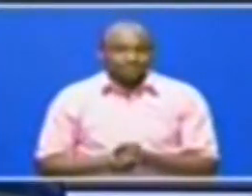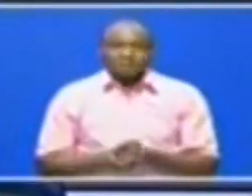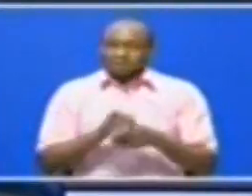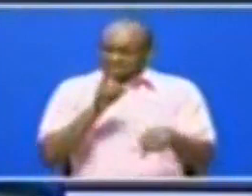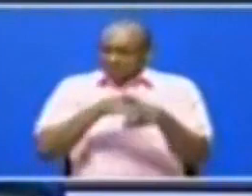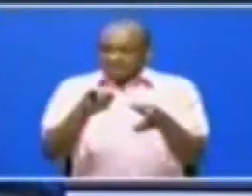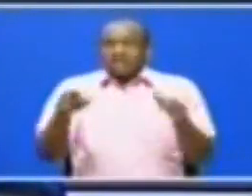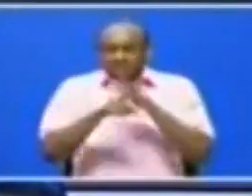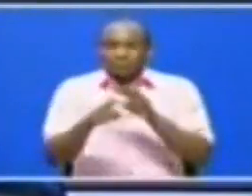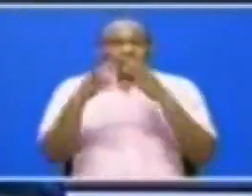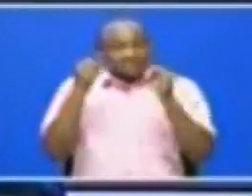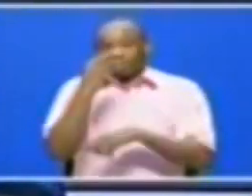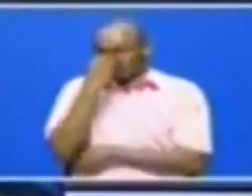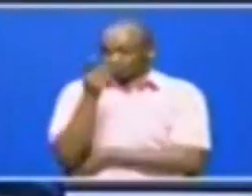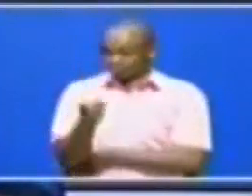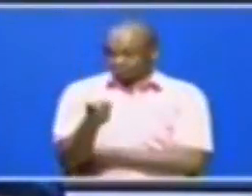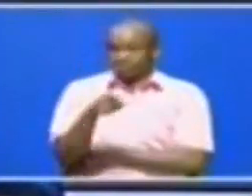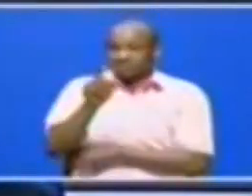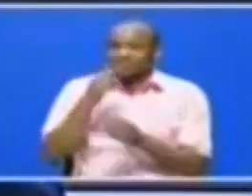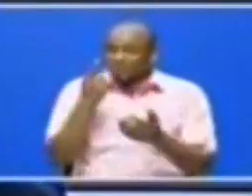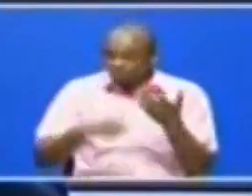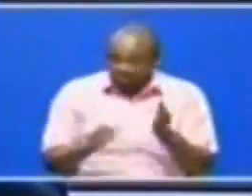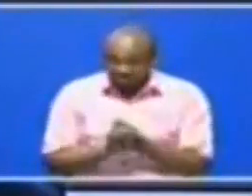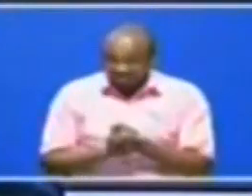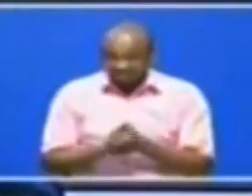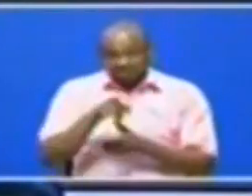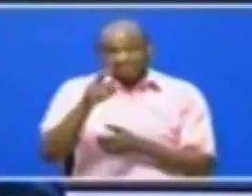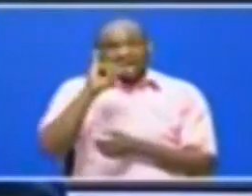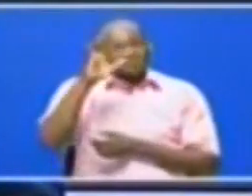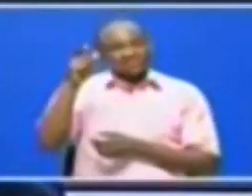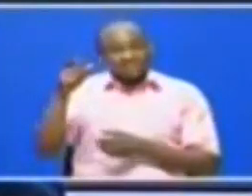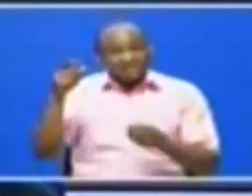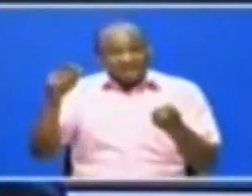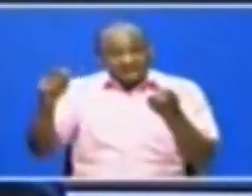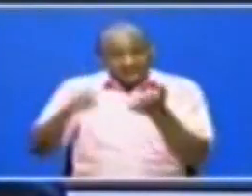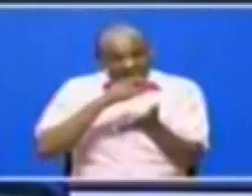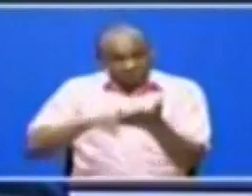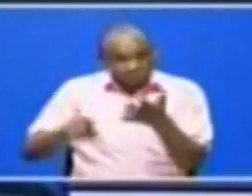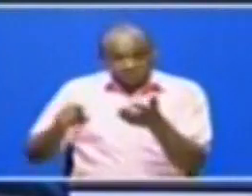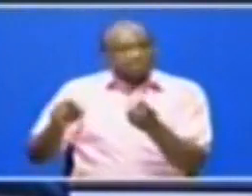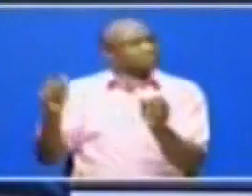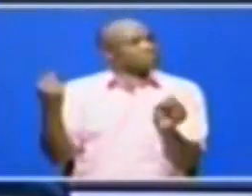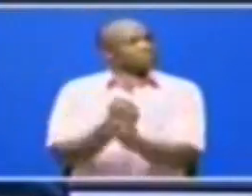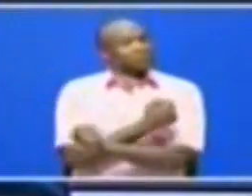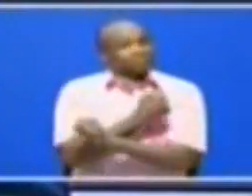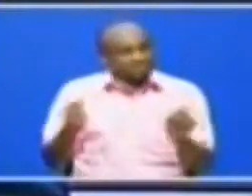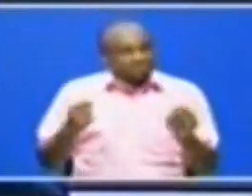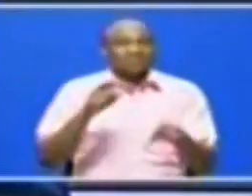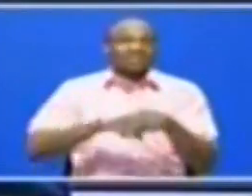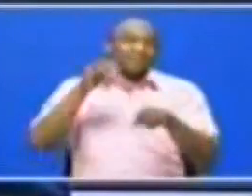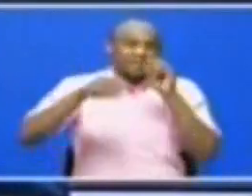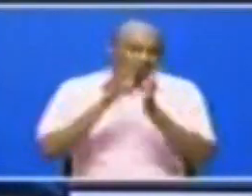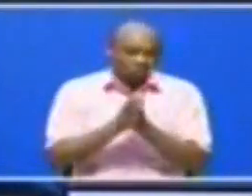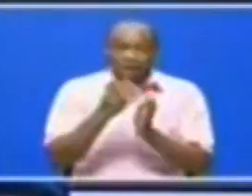Meanwhile, Deputy President William Ruto has ruled out the disbandment of the IEBC ahead of the rerun of the presidential election.